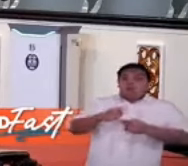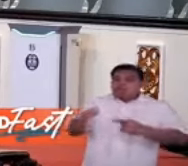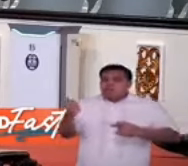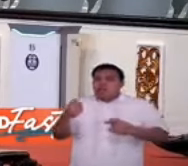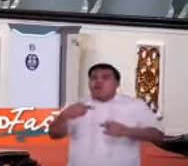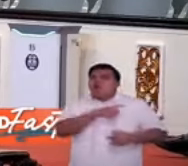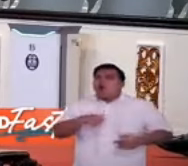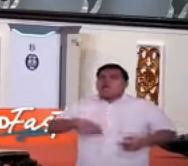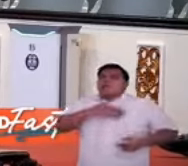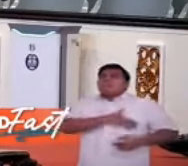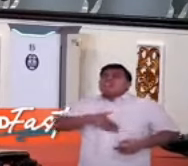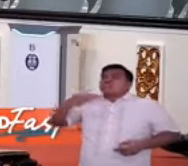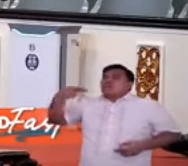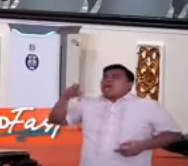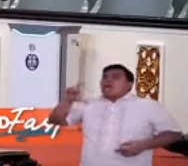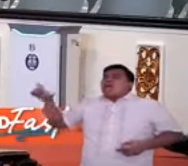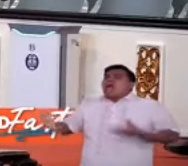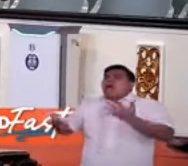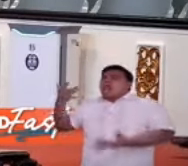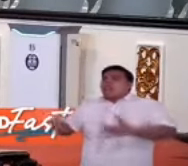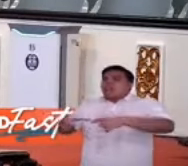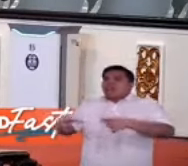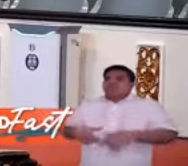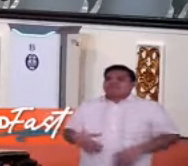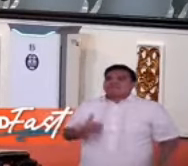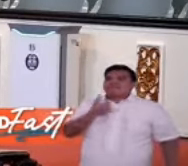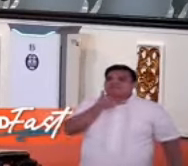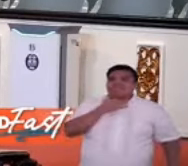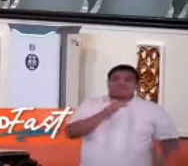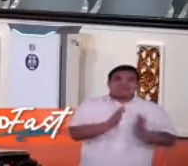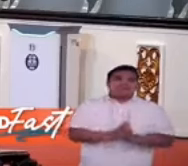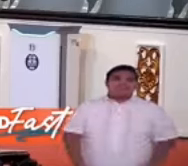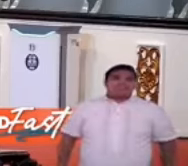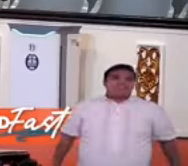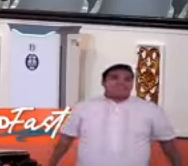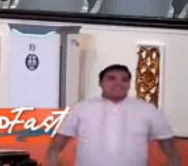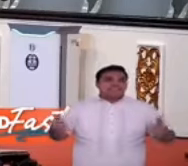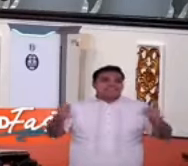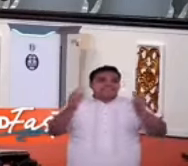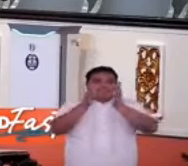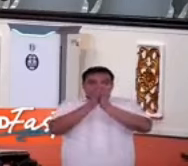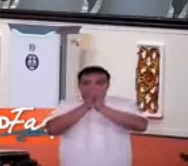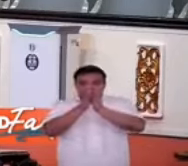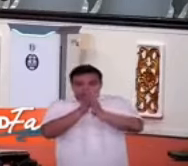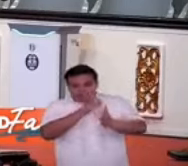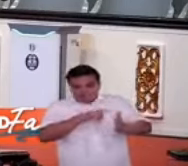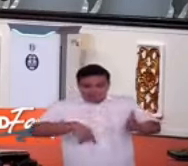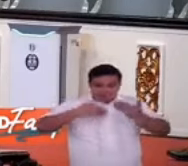Nindot ang Christian life. Amen? Let us pray. Father, thank you for this blessed morning that we can be with our church